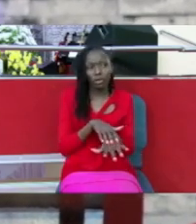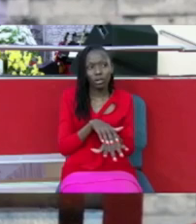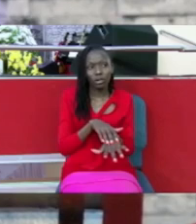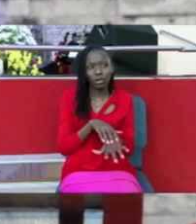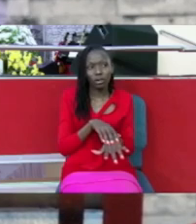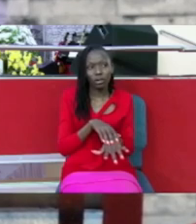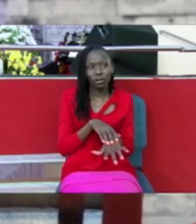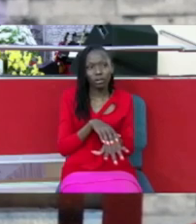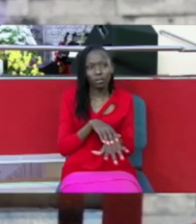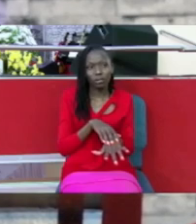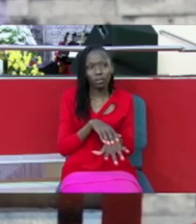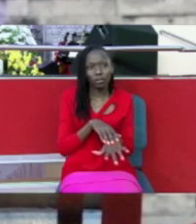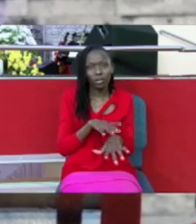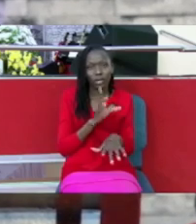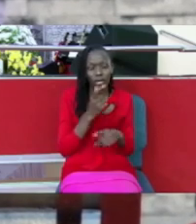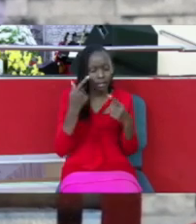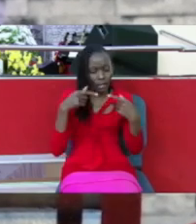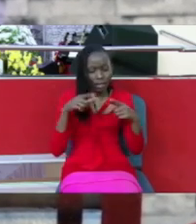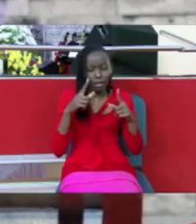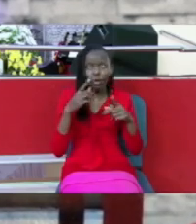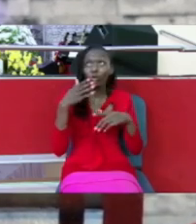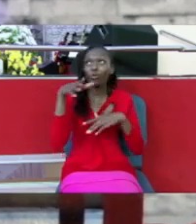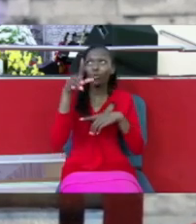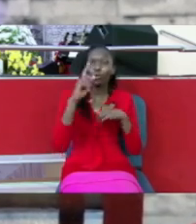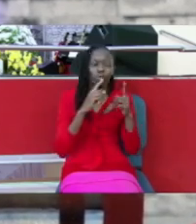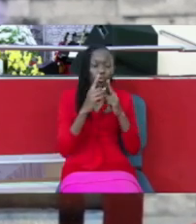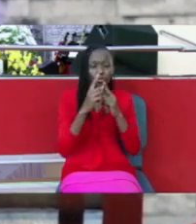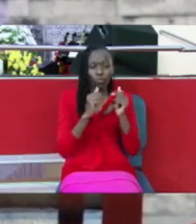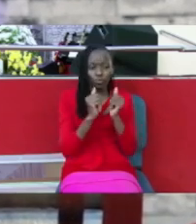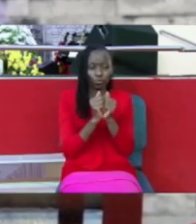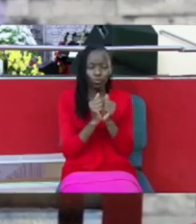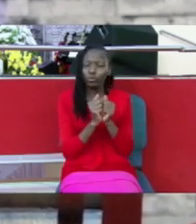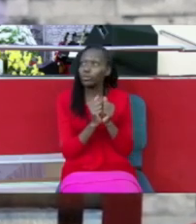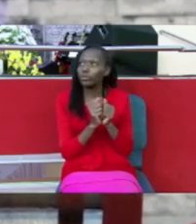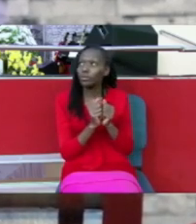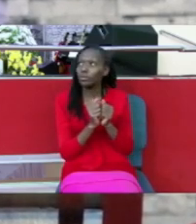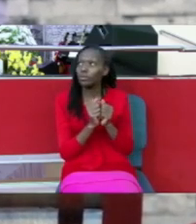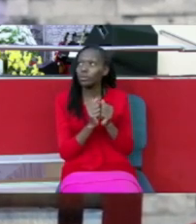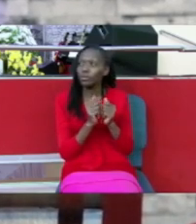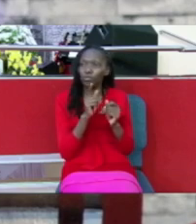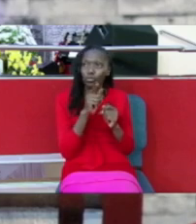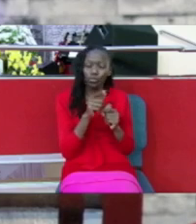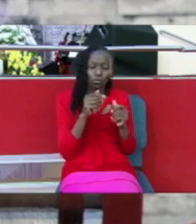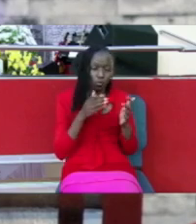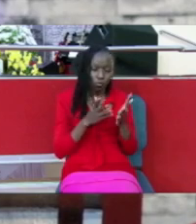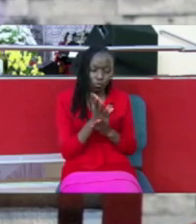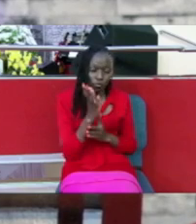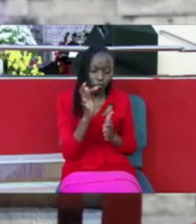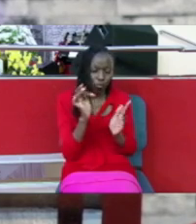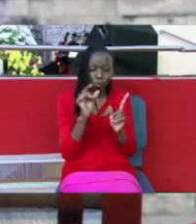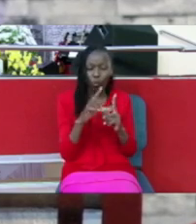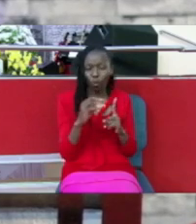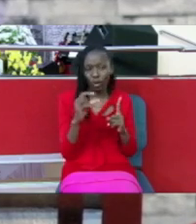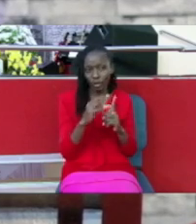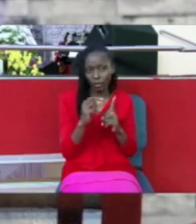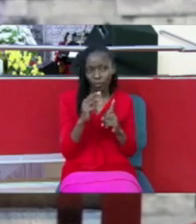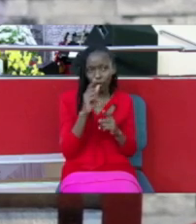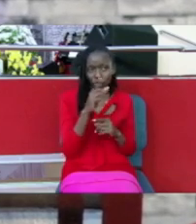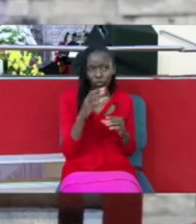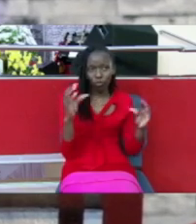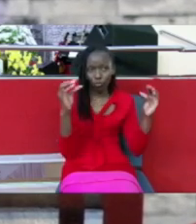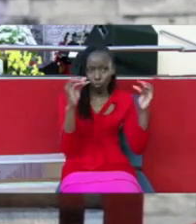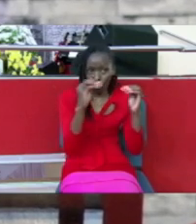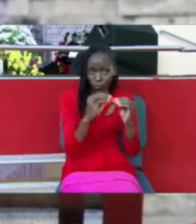yako. And allow the Lord to speak to you through the word. Na uruhusu Mungu wa kunenee. You encounter kutia God through the